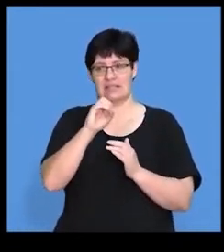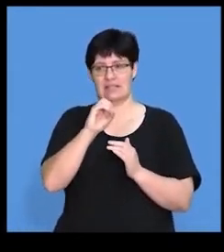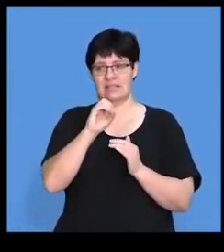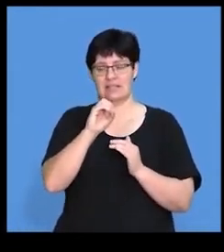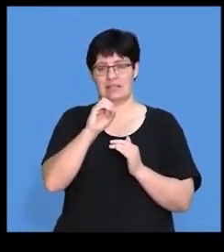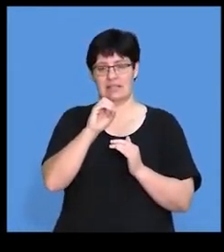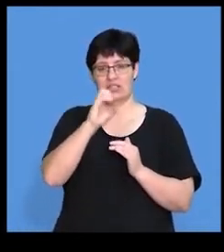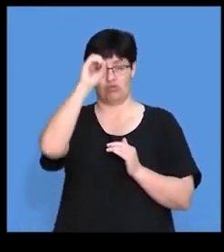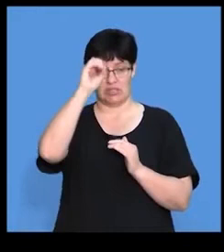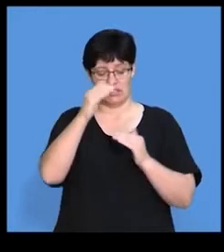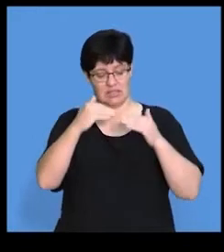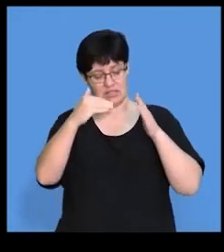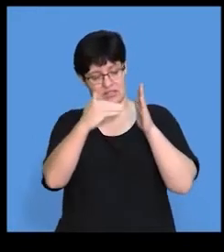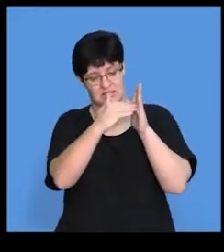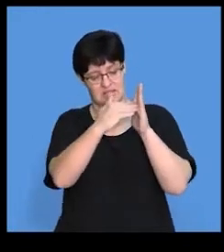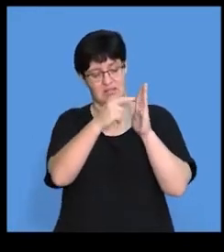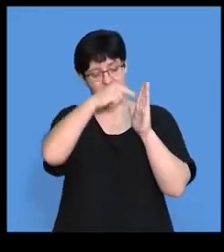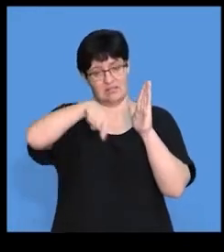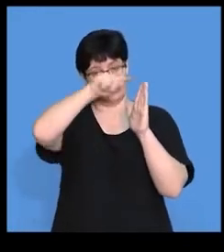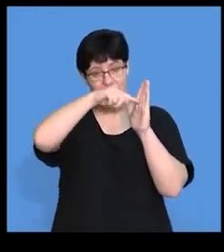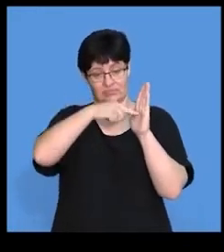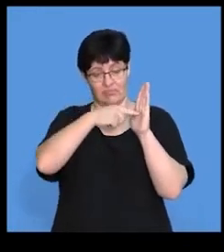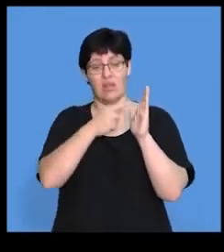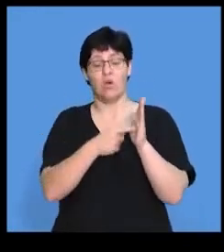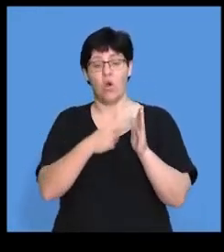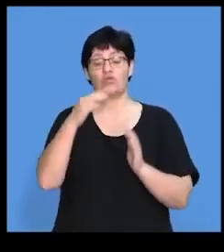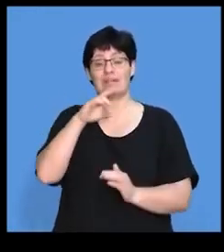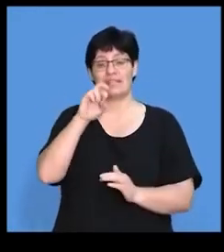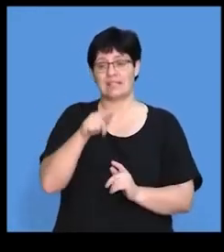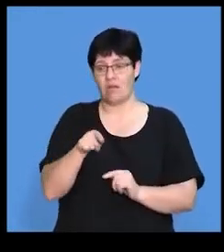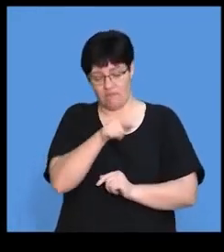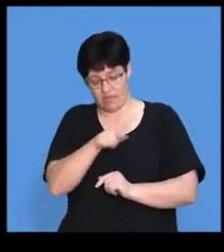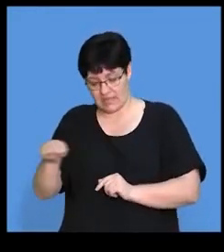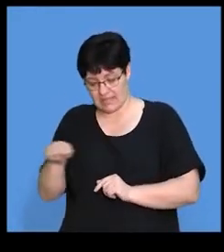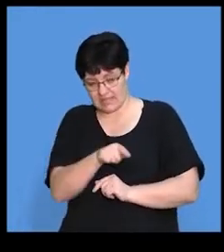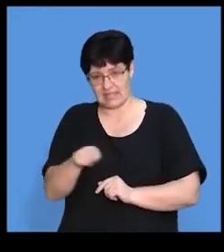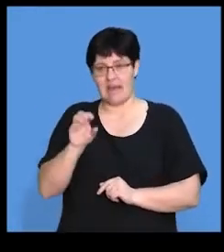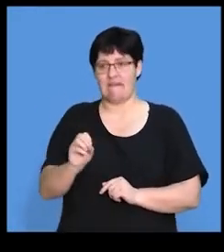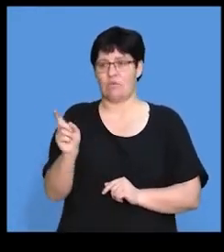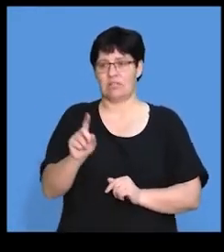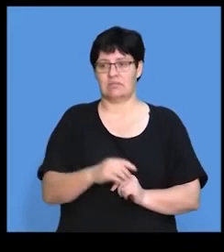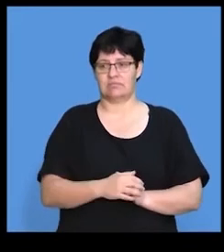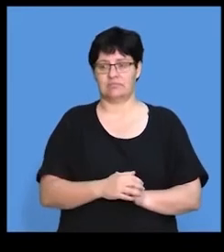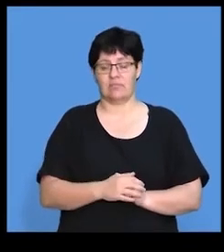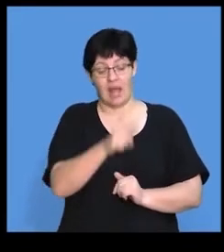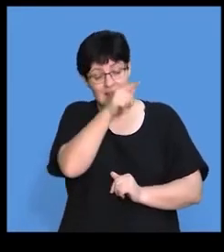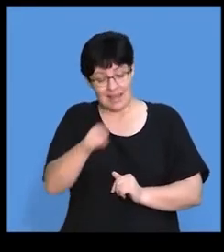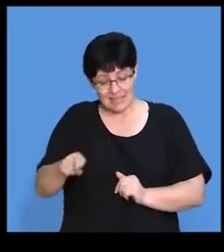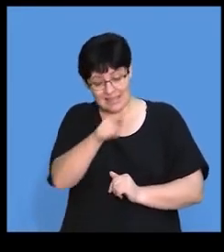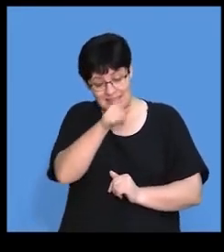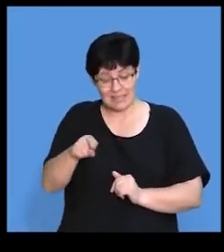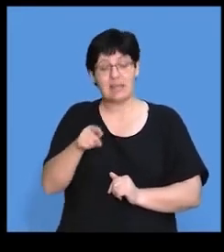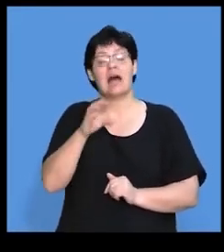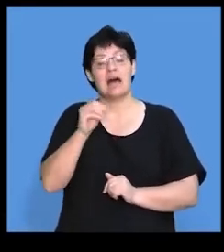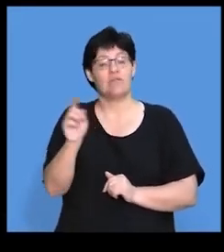we're also told what the gradient of this straight line is. This line's gradient